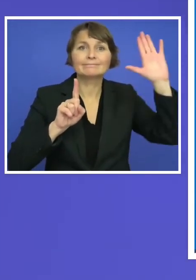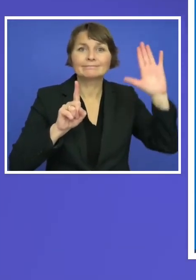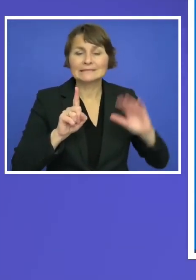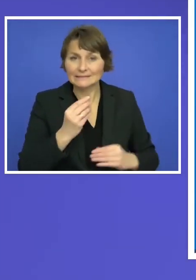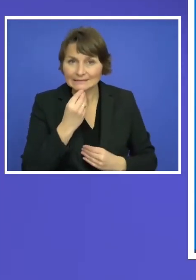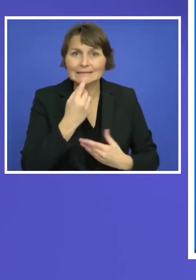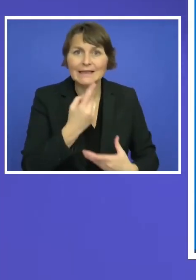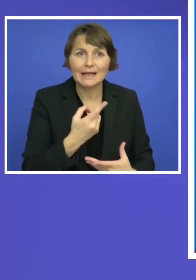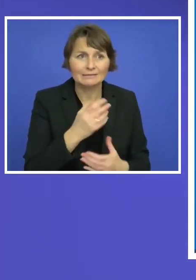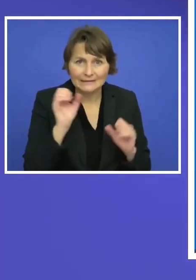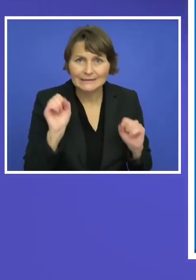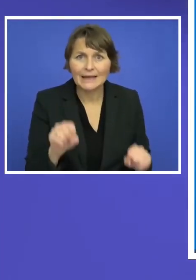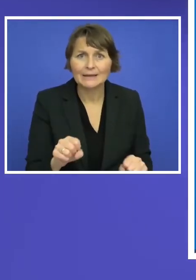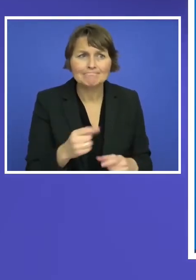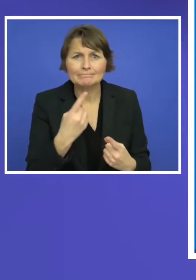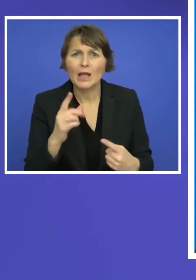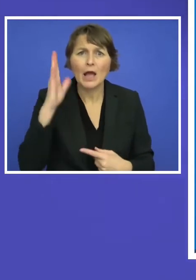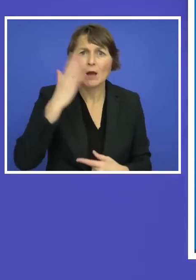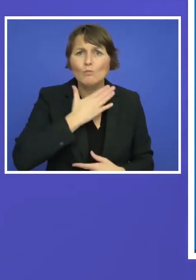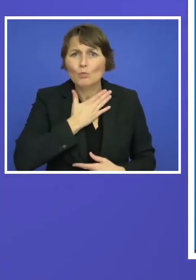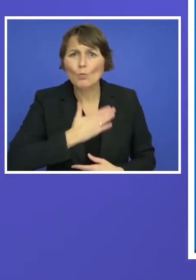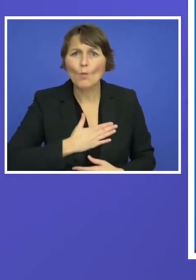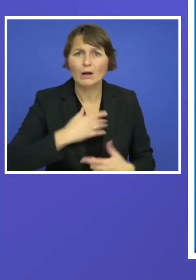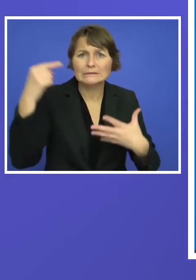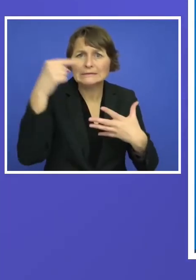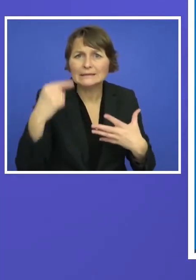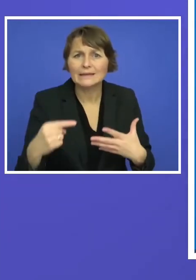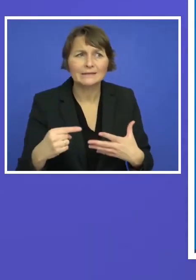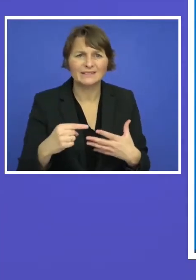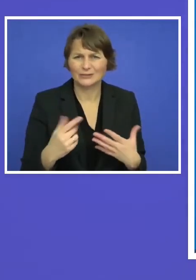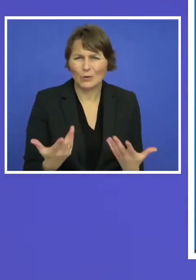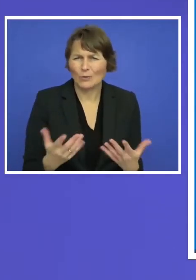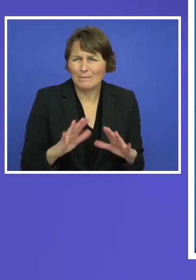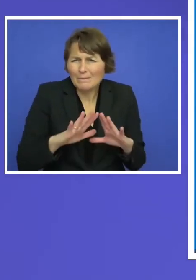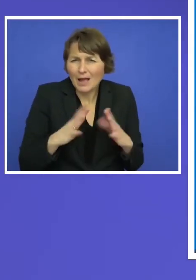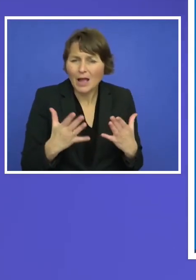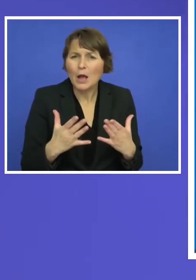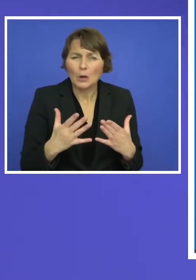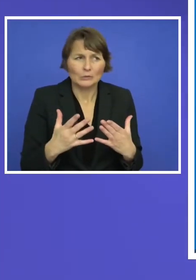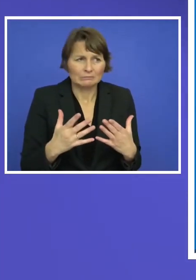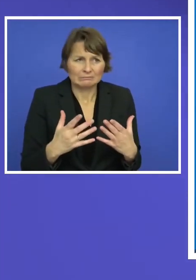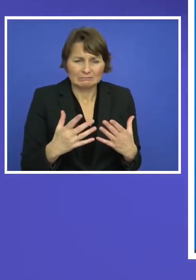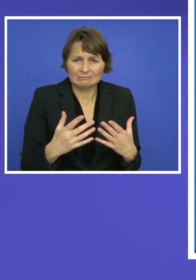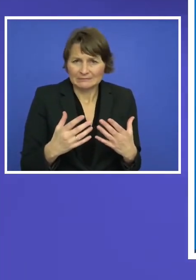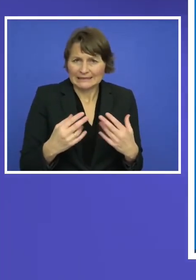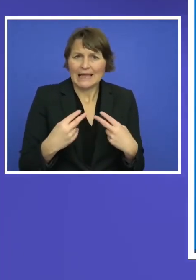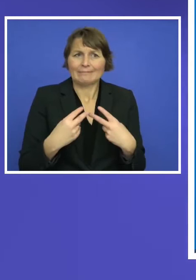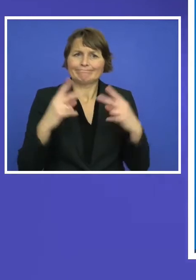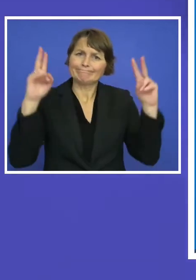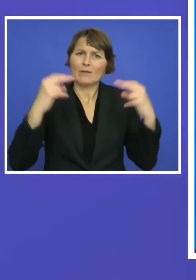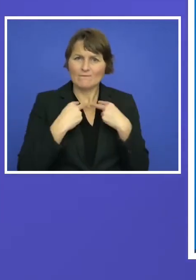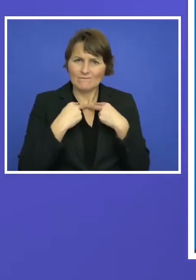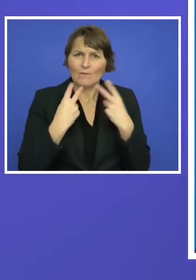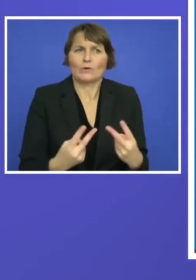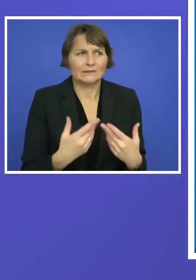opinions, to express their preferences, to express to have a voice. So these